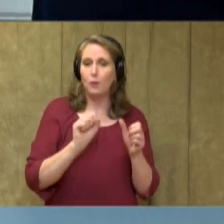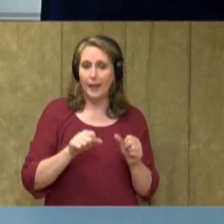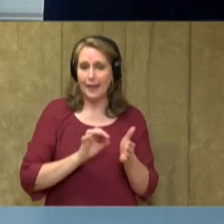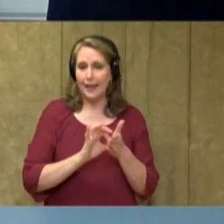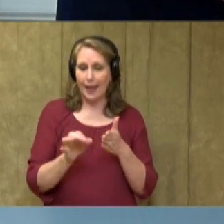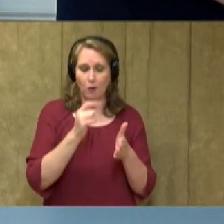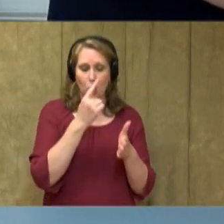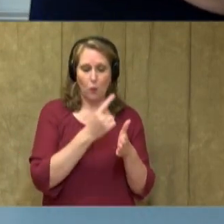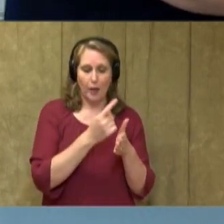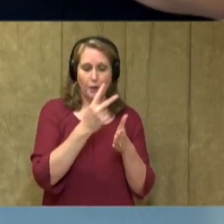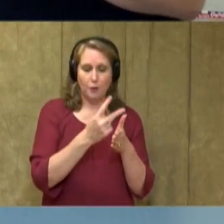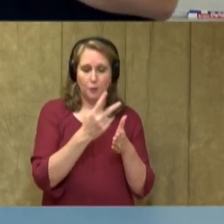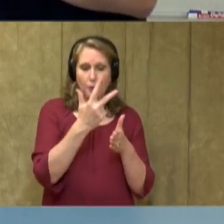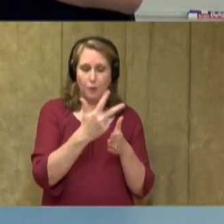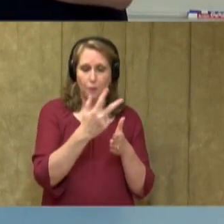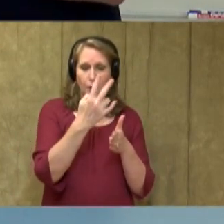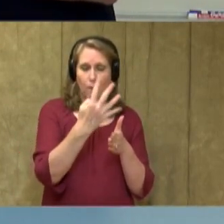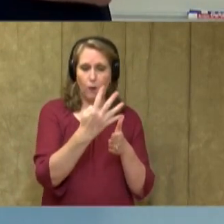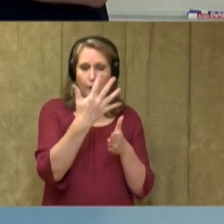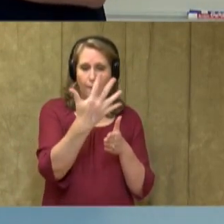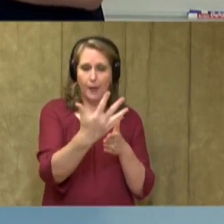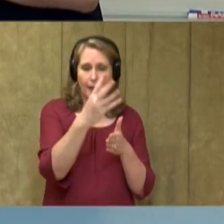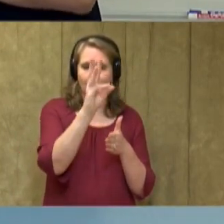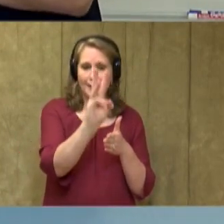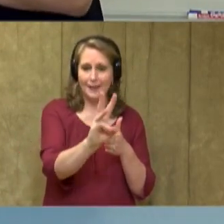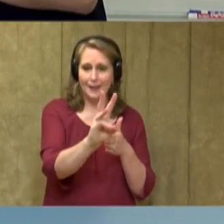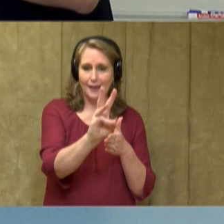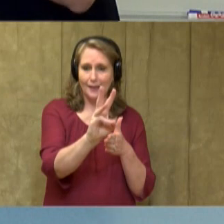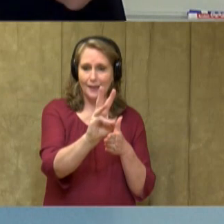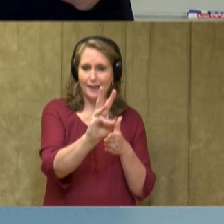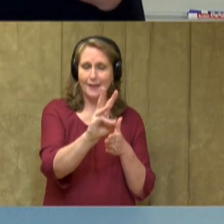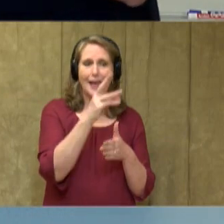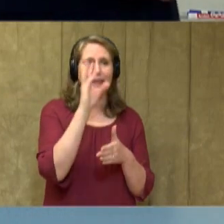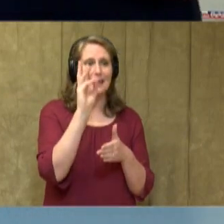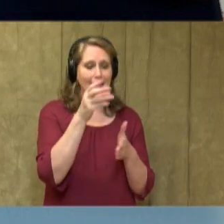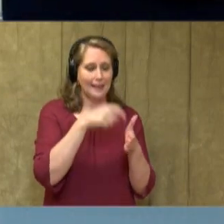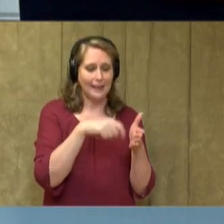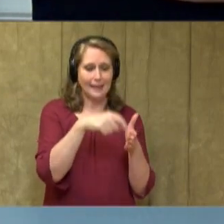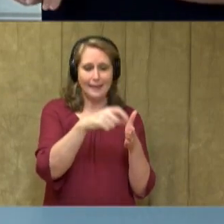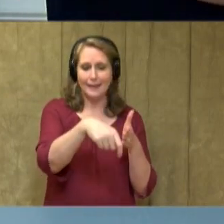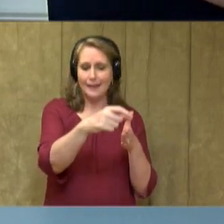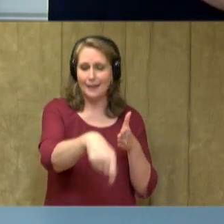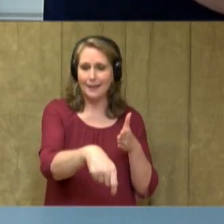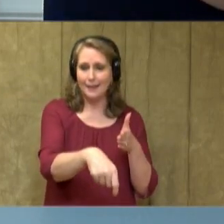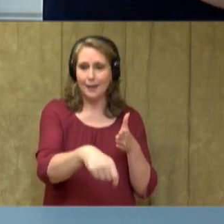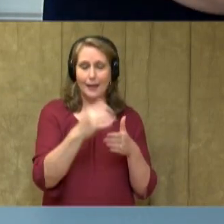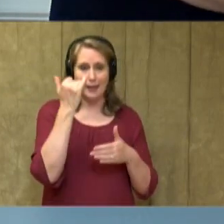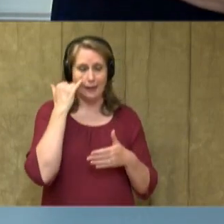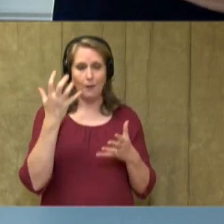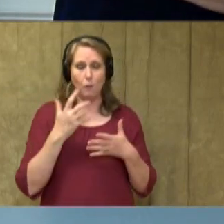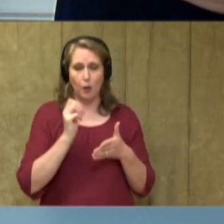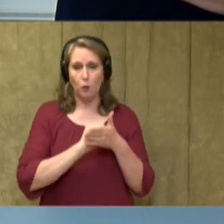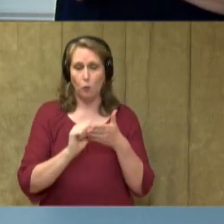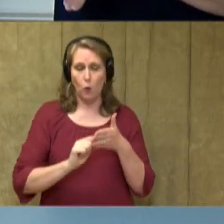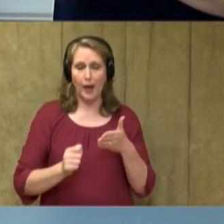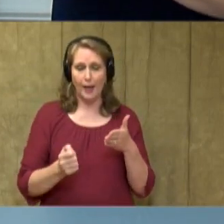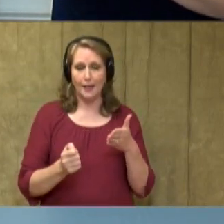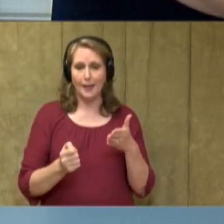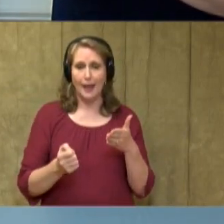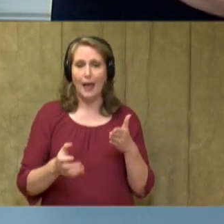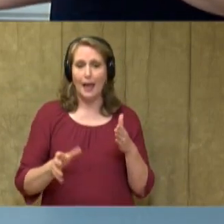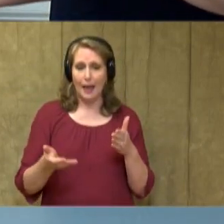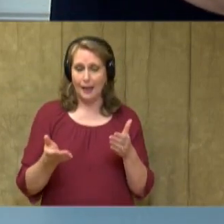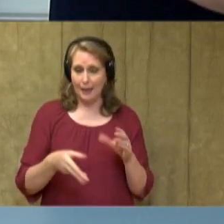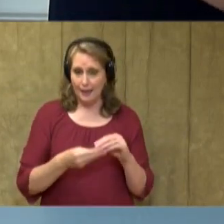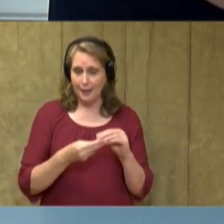count 1, 2, 3, 4, 5, 6. There are 6 in each row. So if I wanted to write a repeated